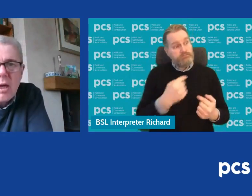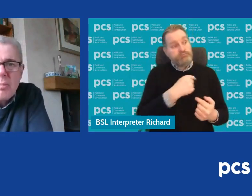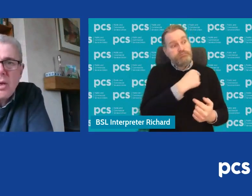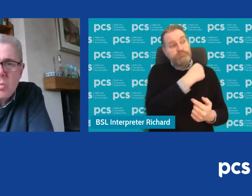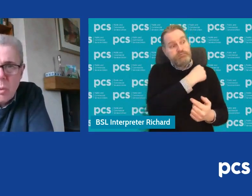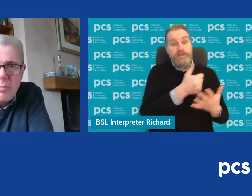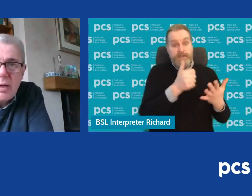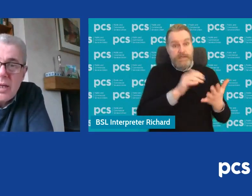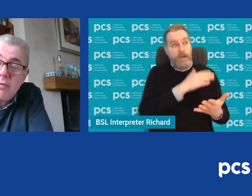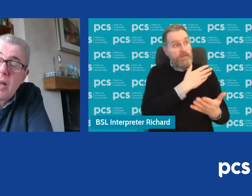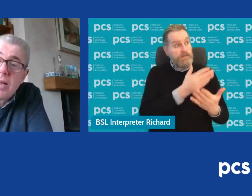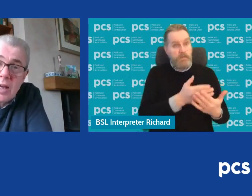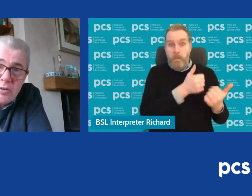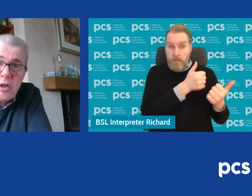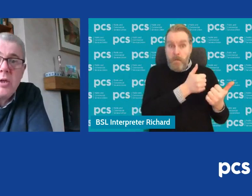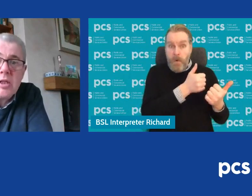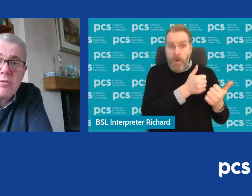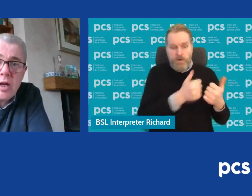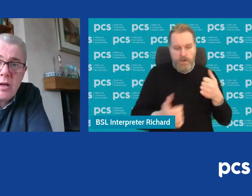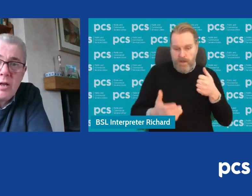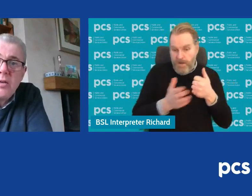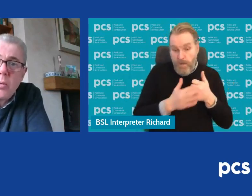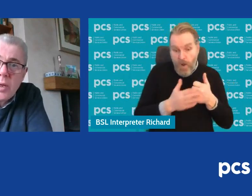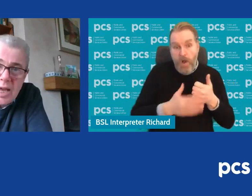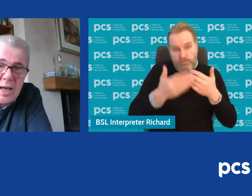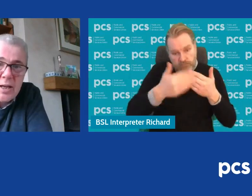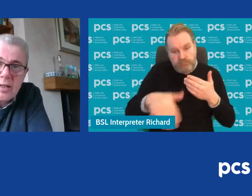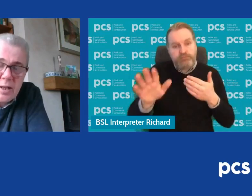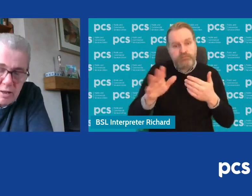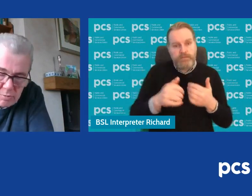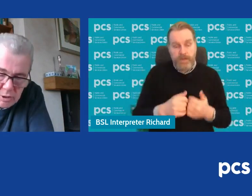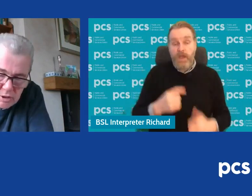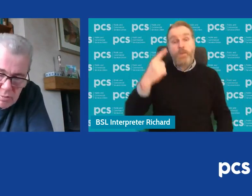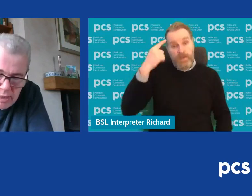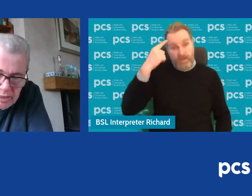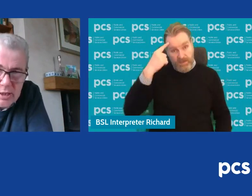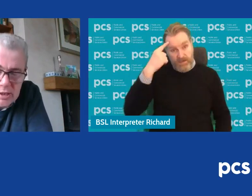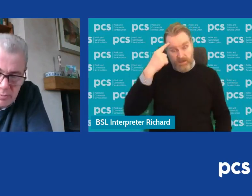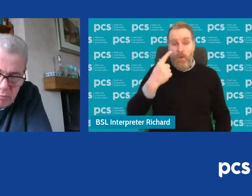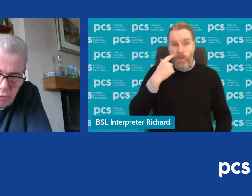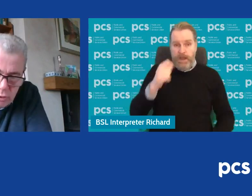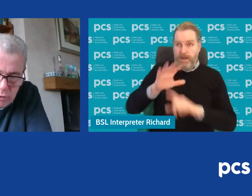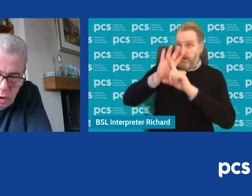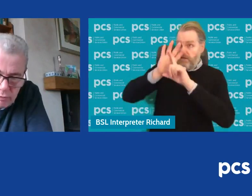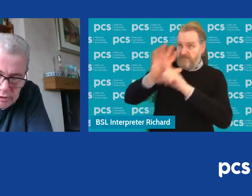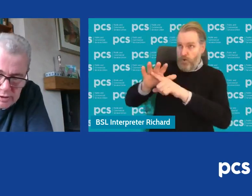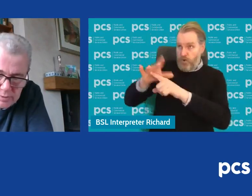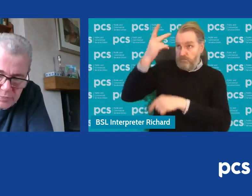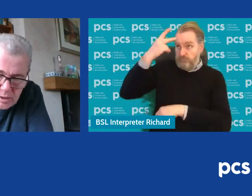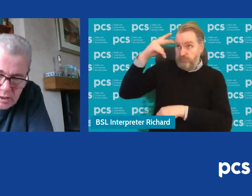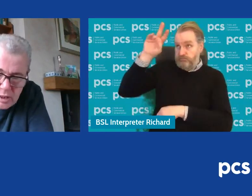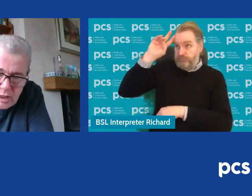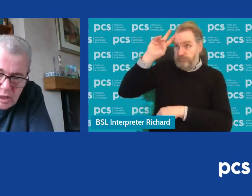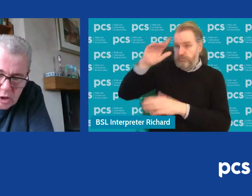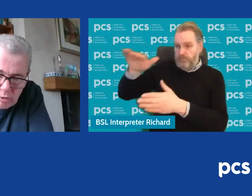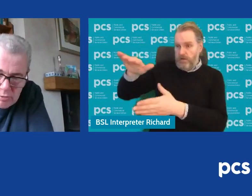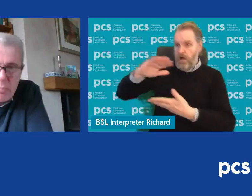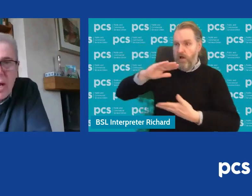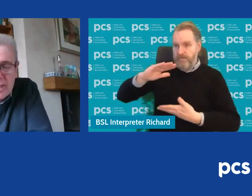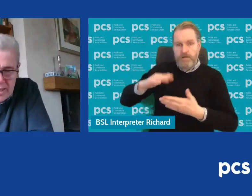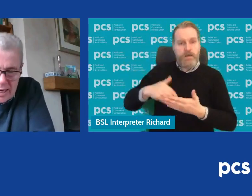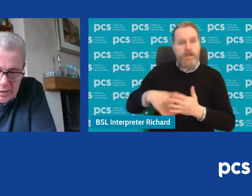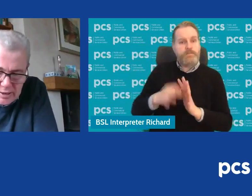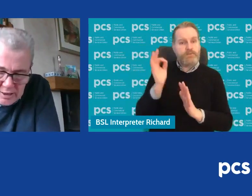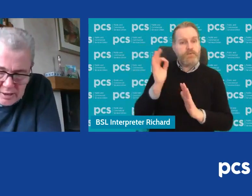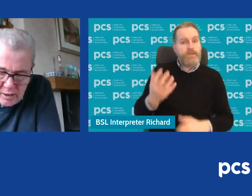months, because we believe, like other unions have done, that we can get the government to make us improved offers. In terms of